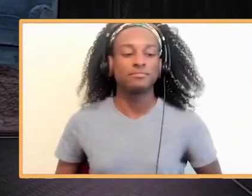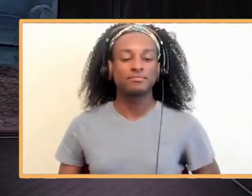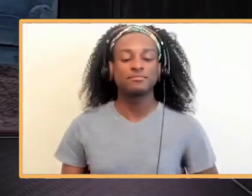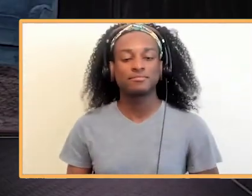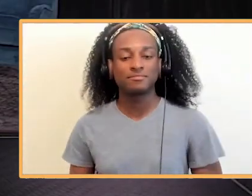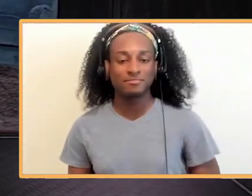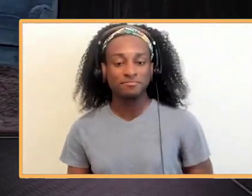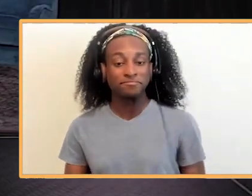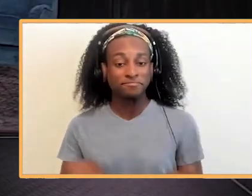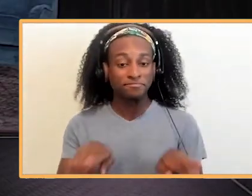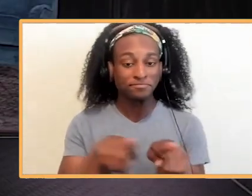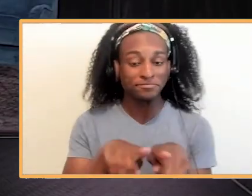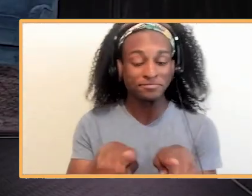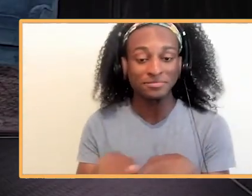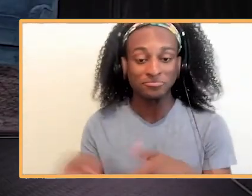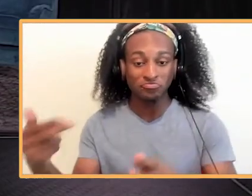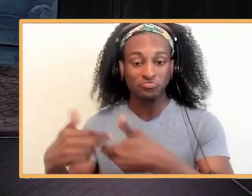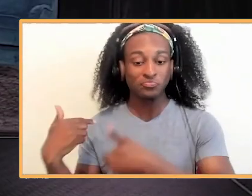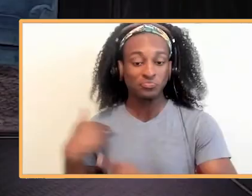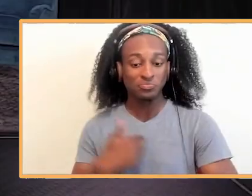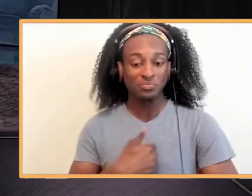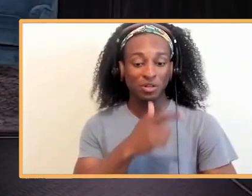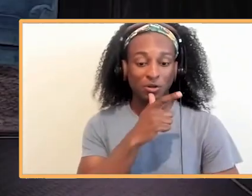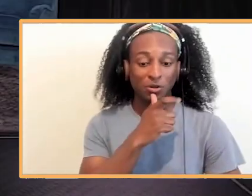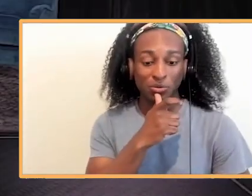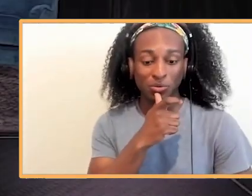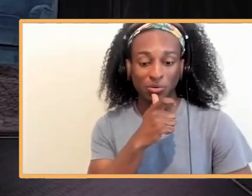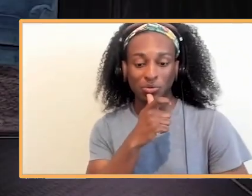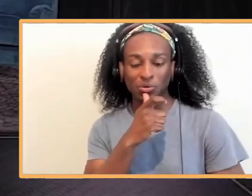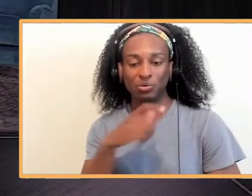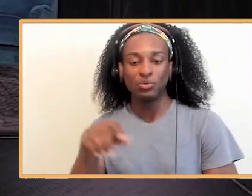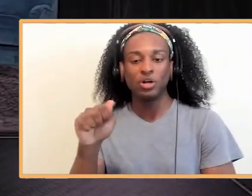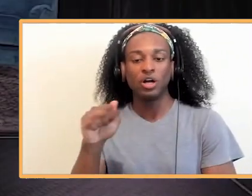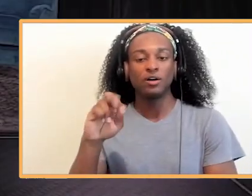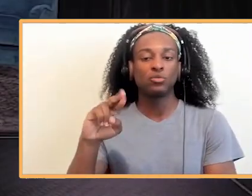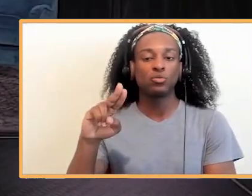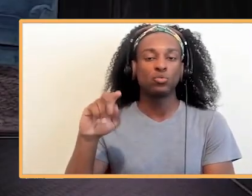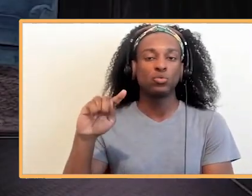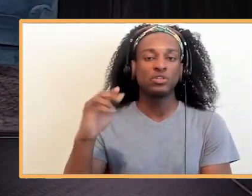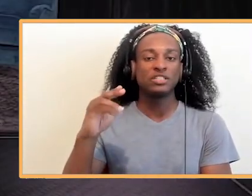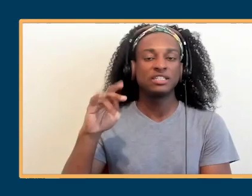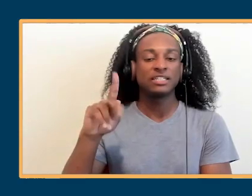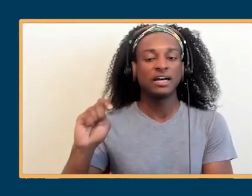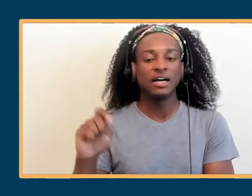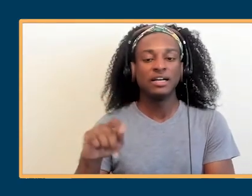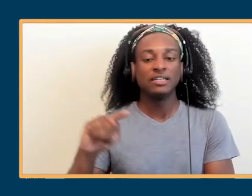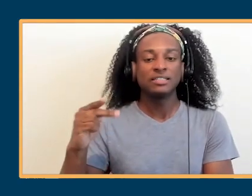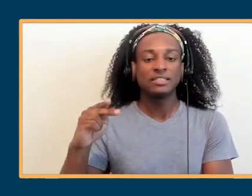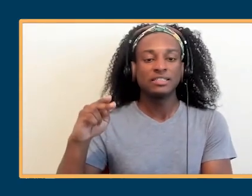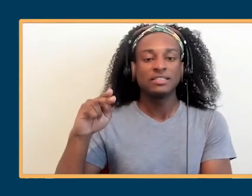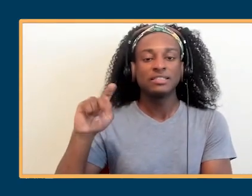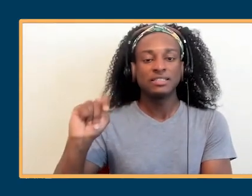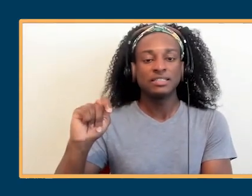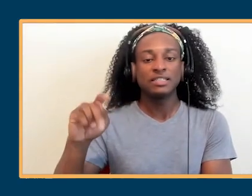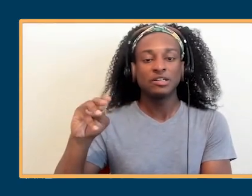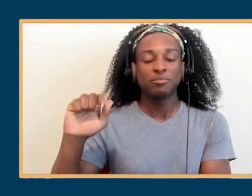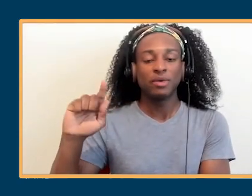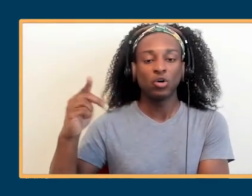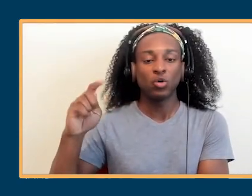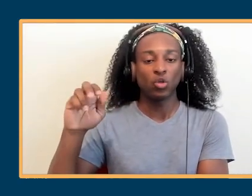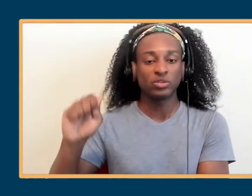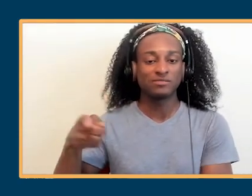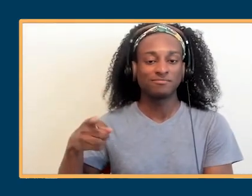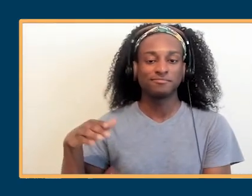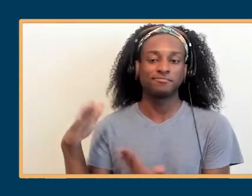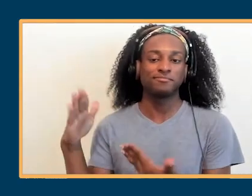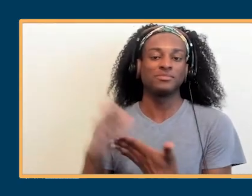Also joining us is Ruchika T. Malhotra, the best-selling author of Inclusion on Purpose, an